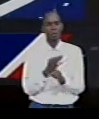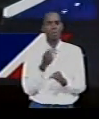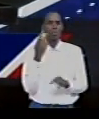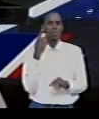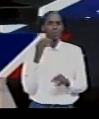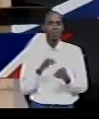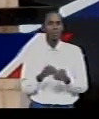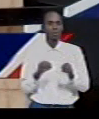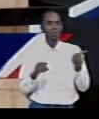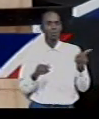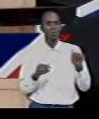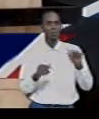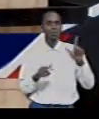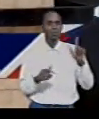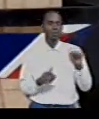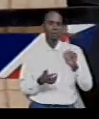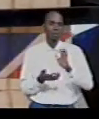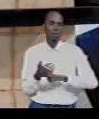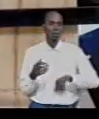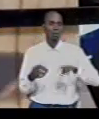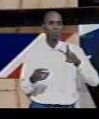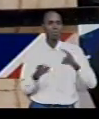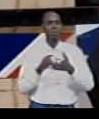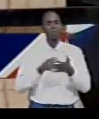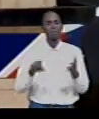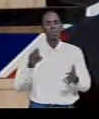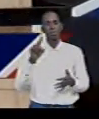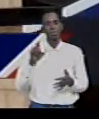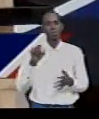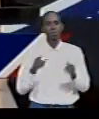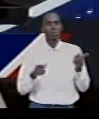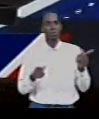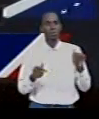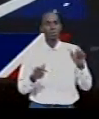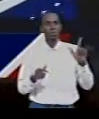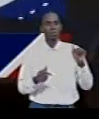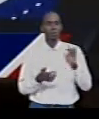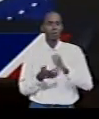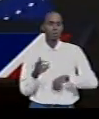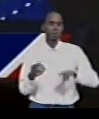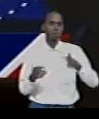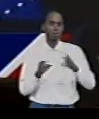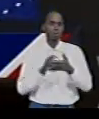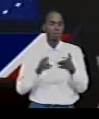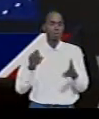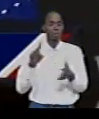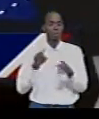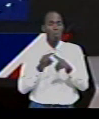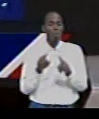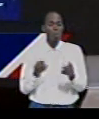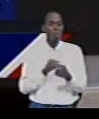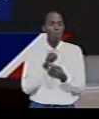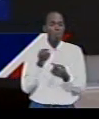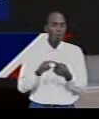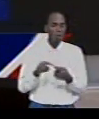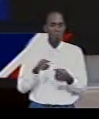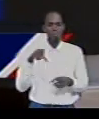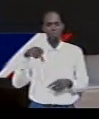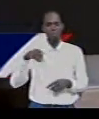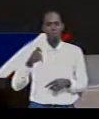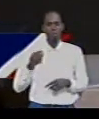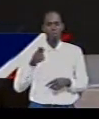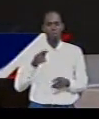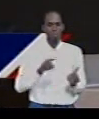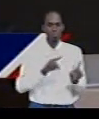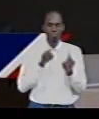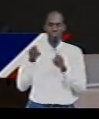at Galatians chapter 2 verse 11. Galatians chapter 2 verse 11. But when Peter was come to